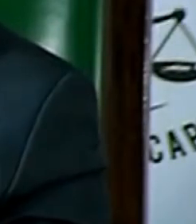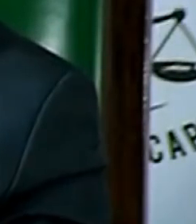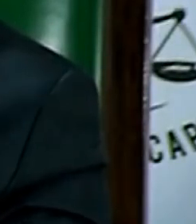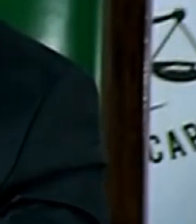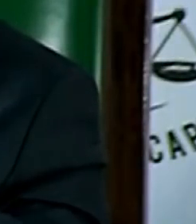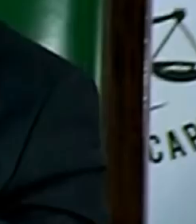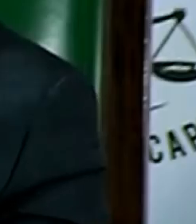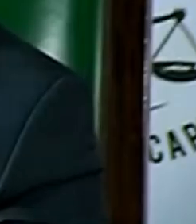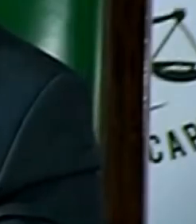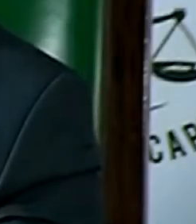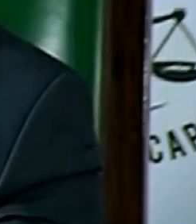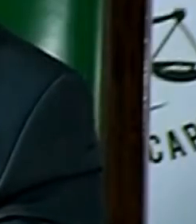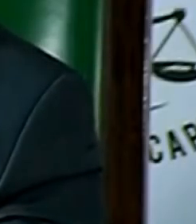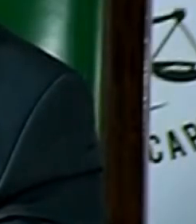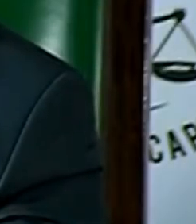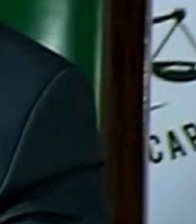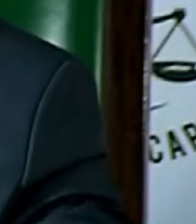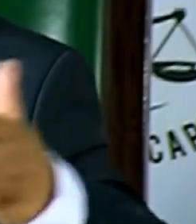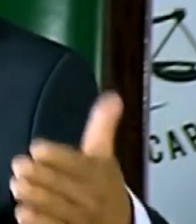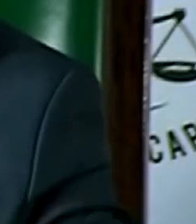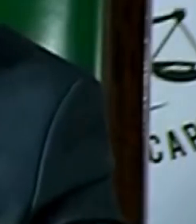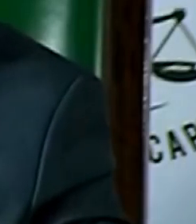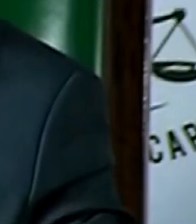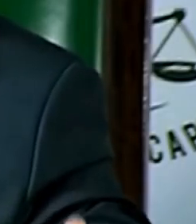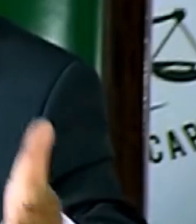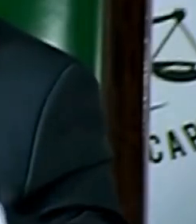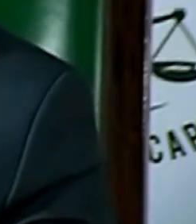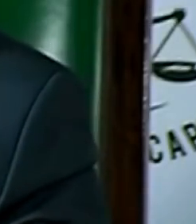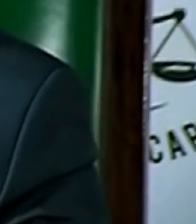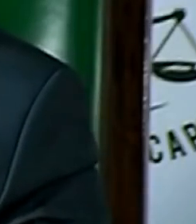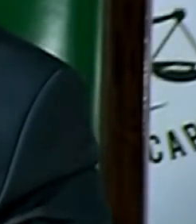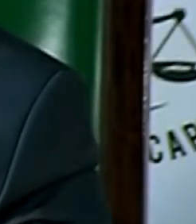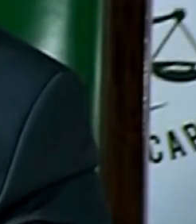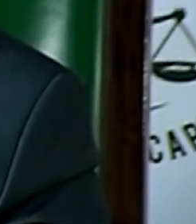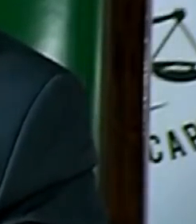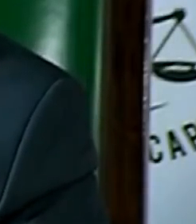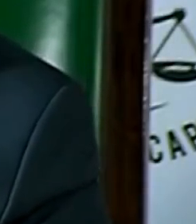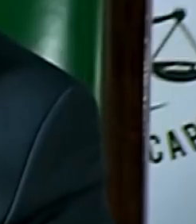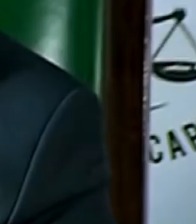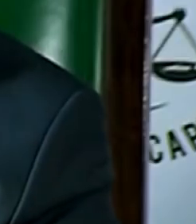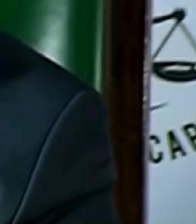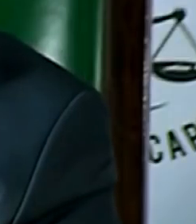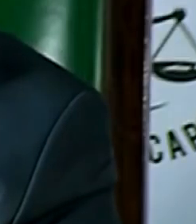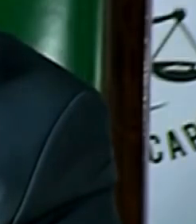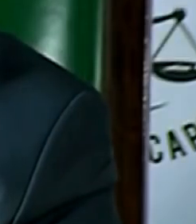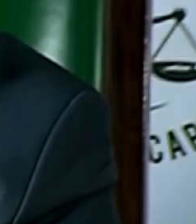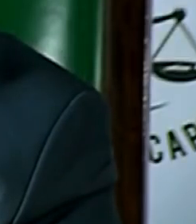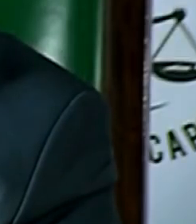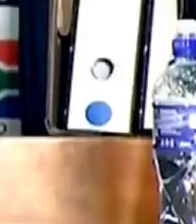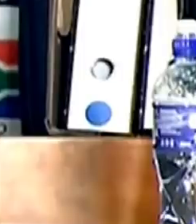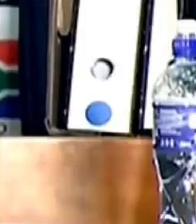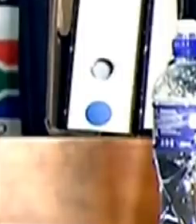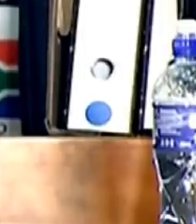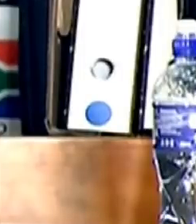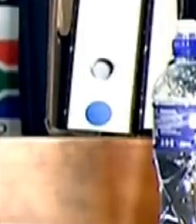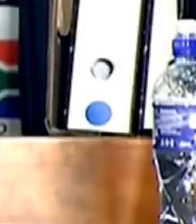the Premier and his MECs, but other people may attend on invitation. That